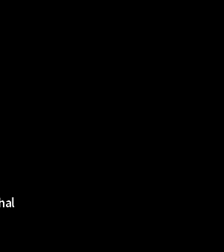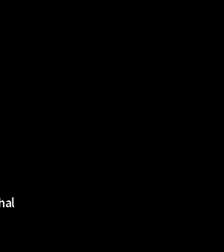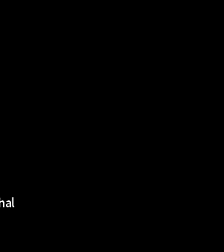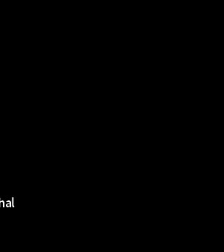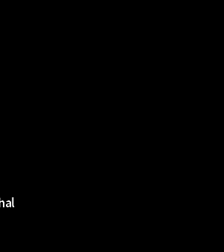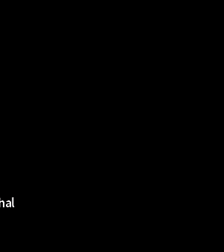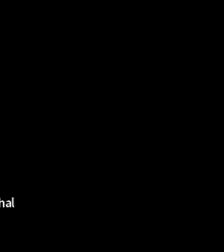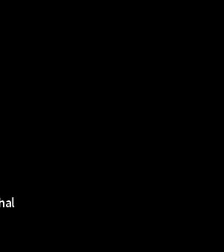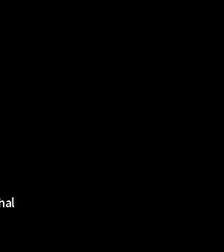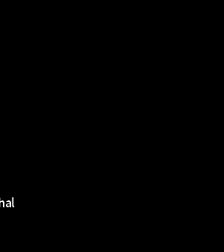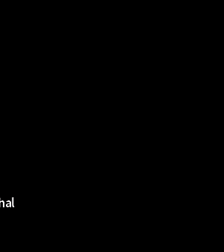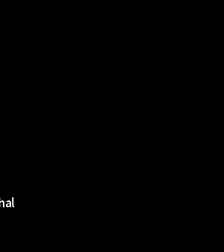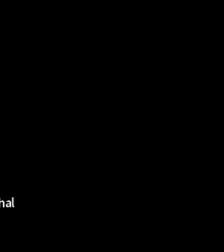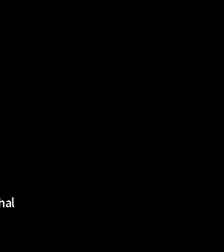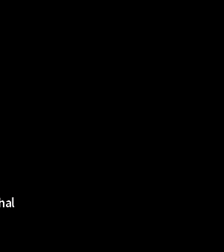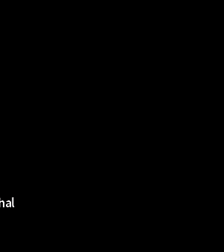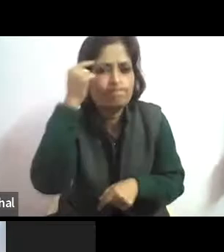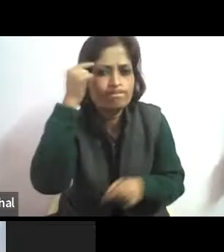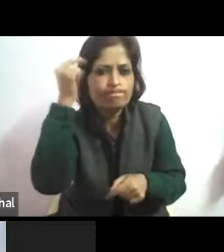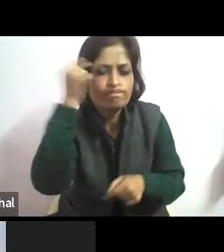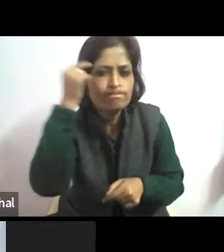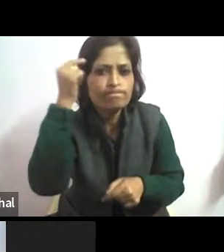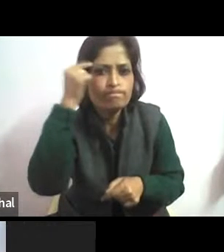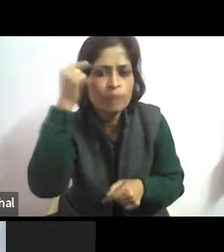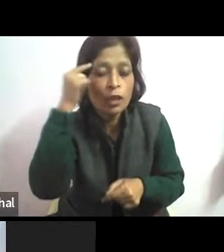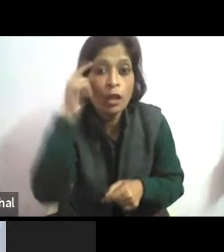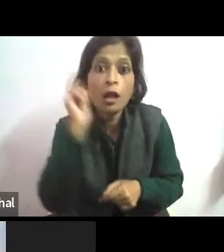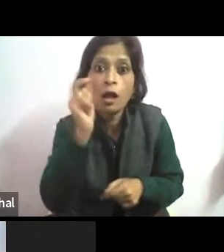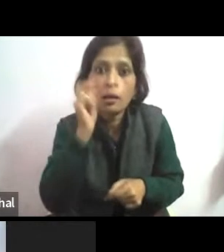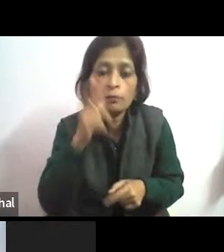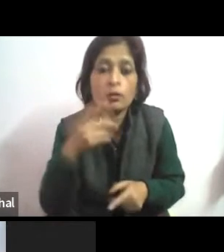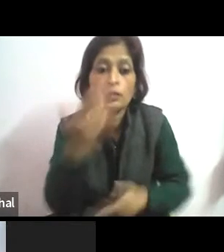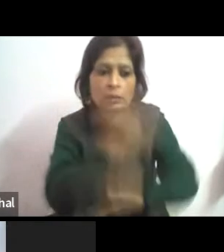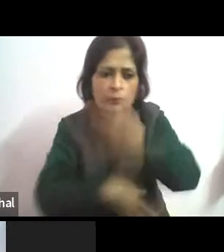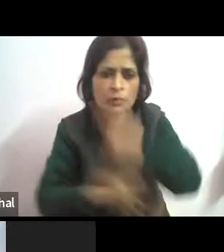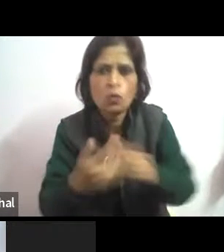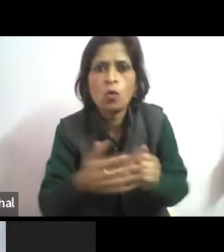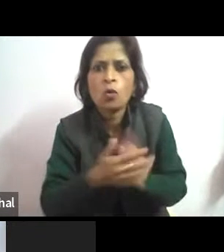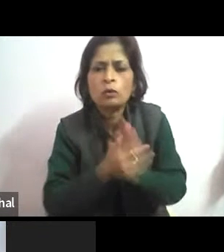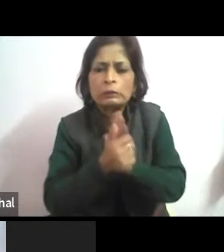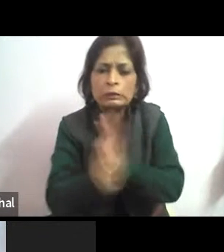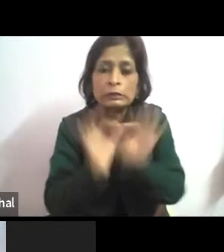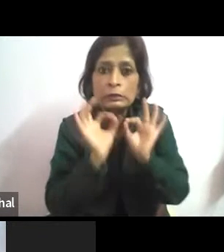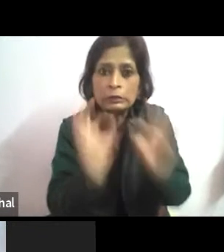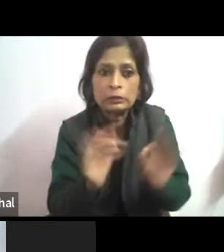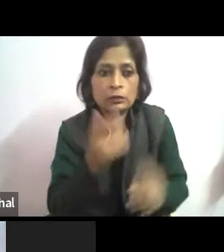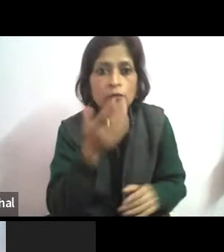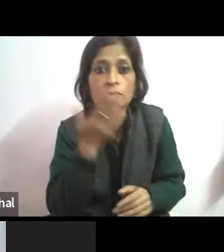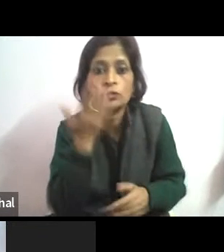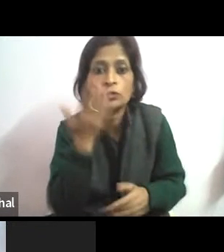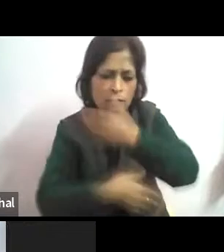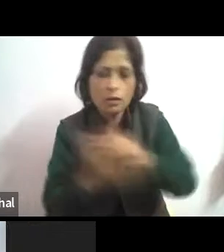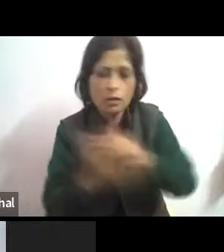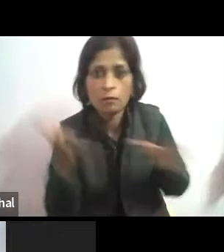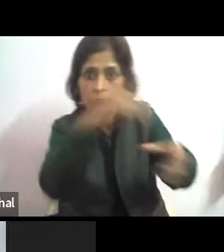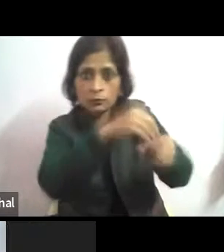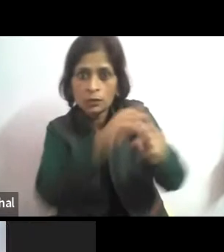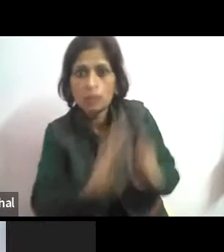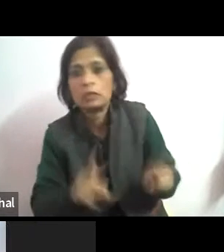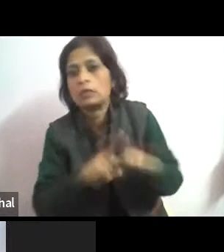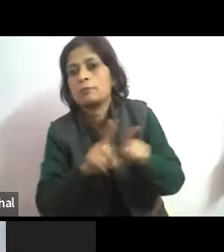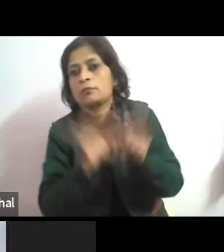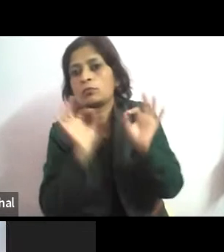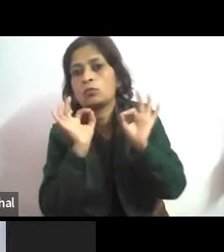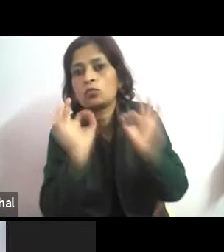already started thinking of working the gifted and talented amongst the persons with disability. And that's a very